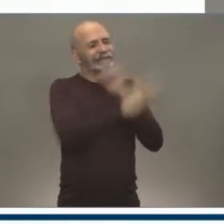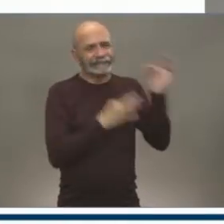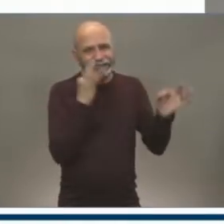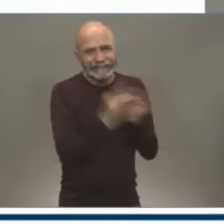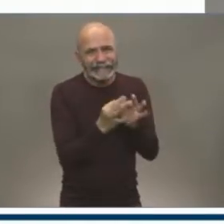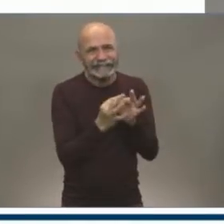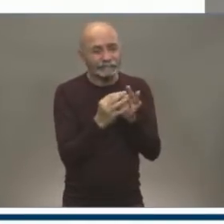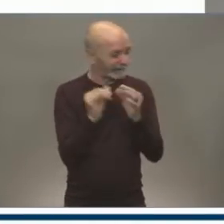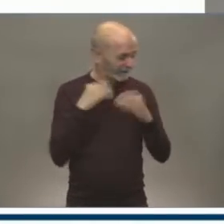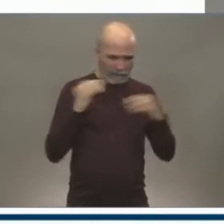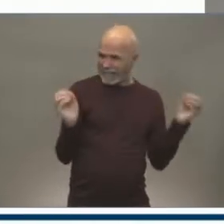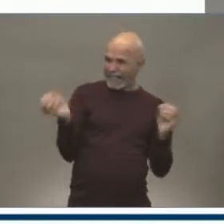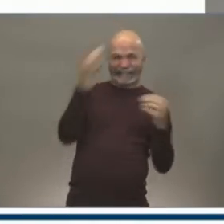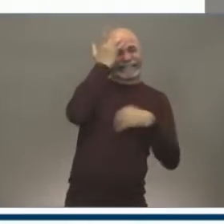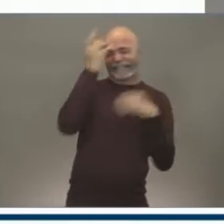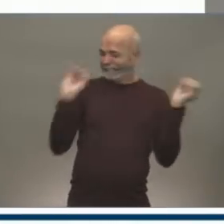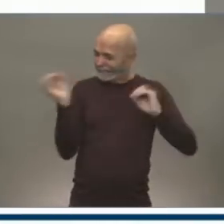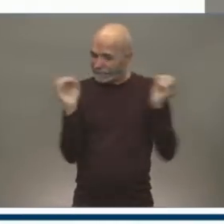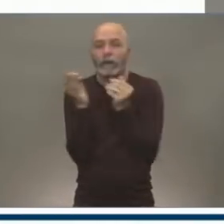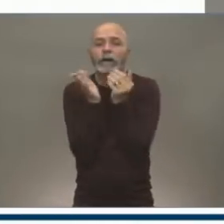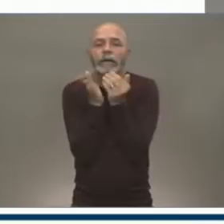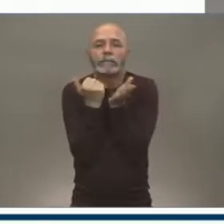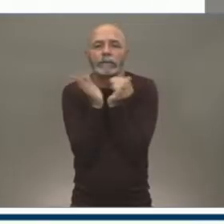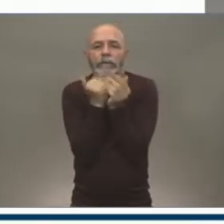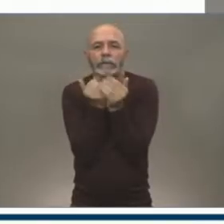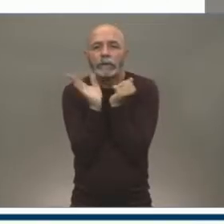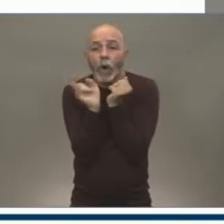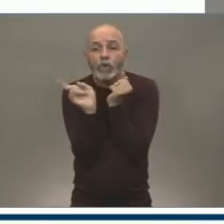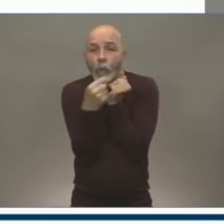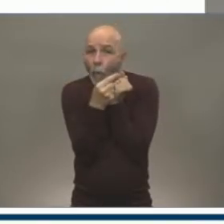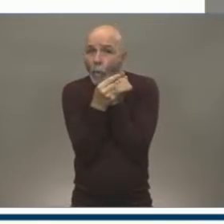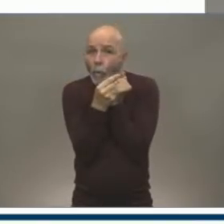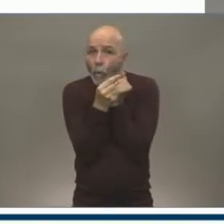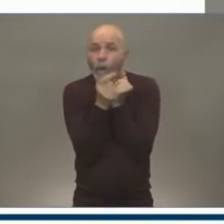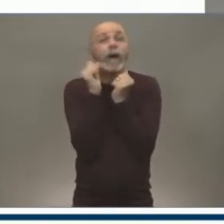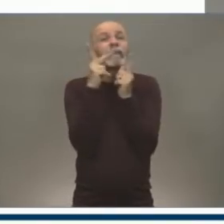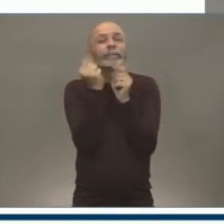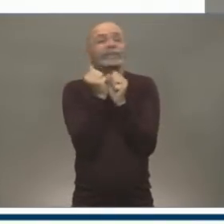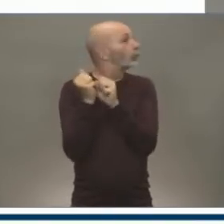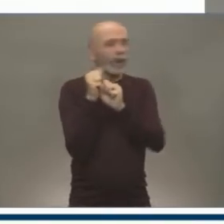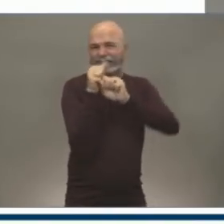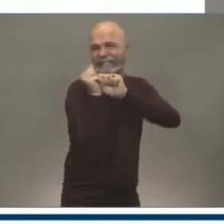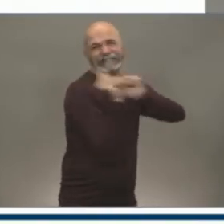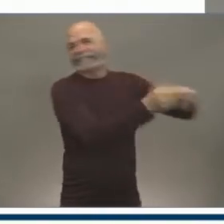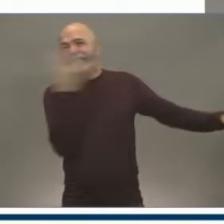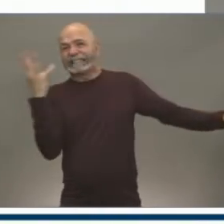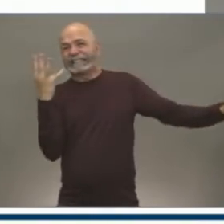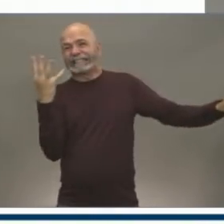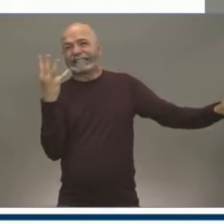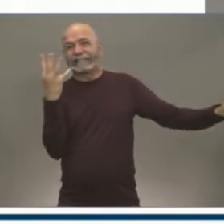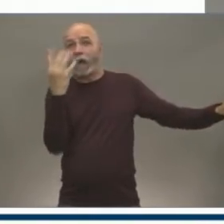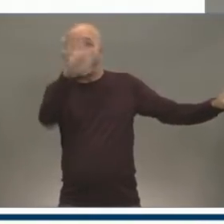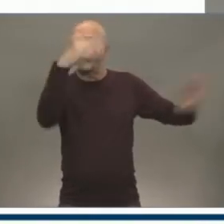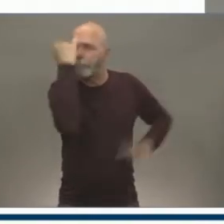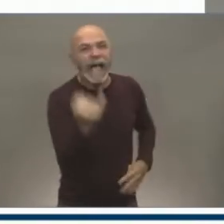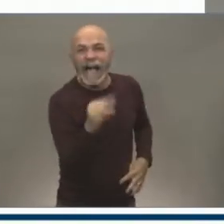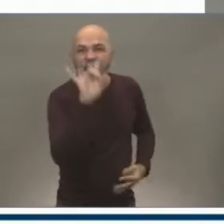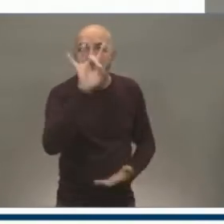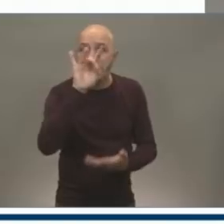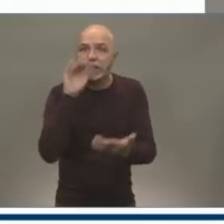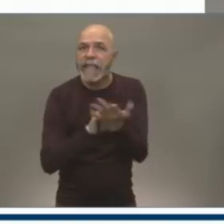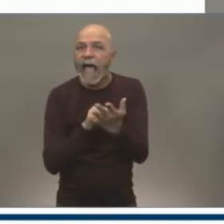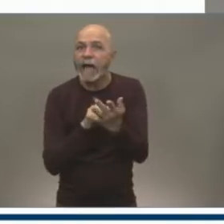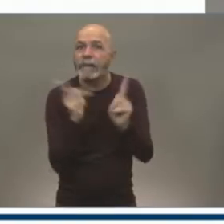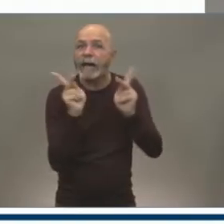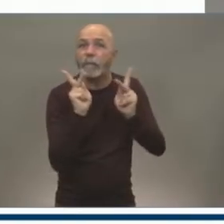we've had an unbelievable response to that call to action. We've had nearly 8,000 people come forward. Our healthcare